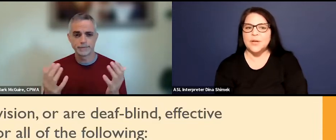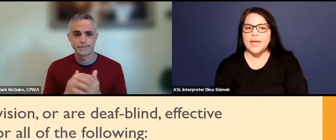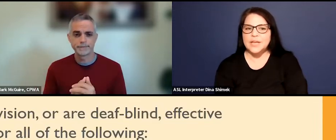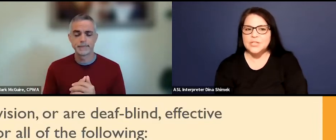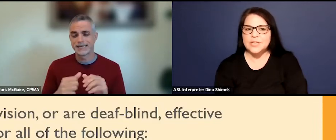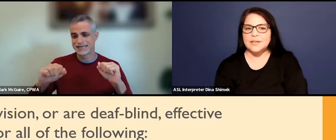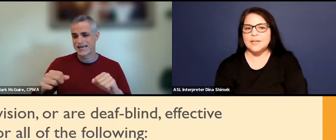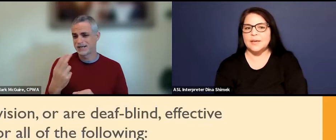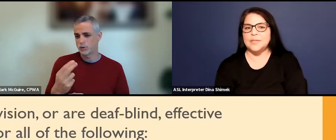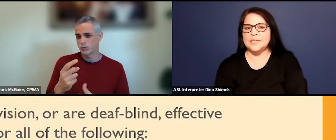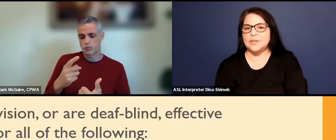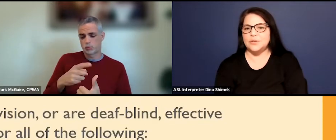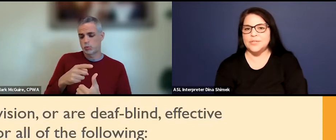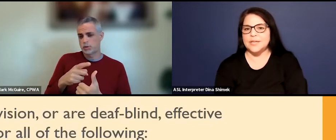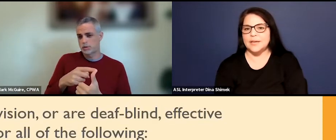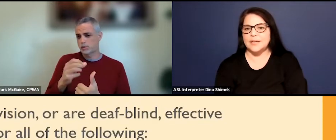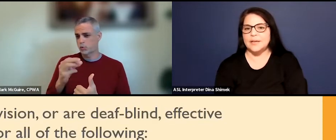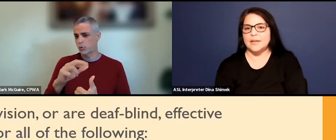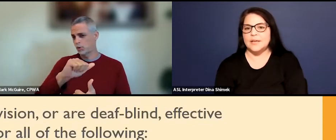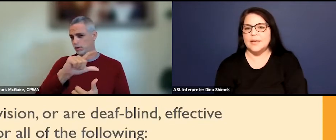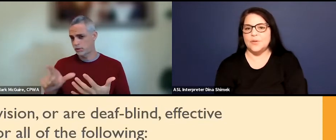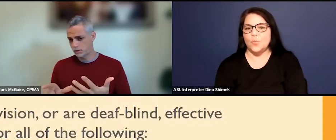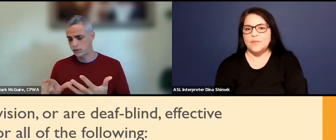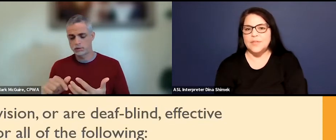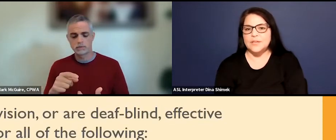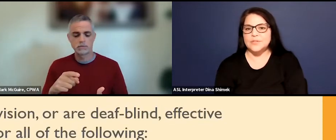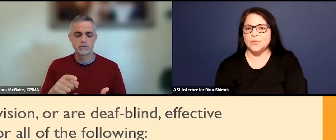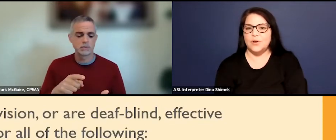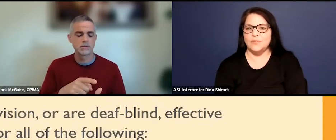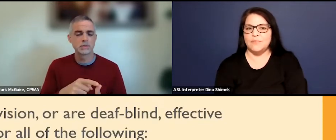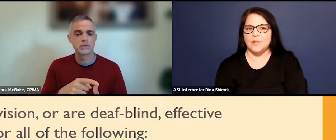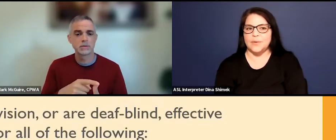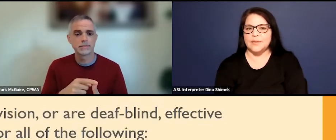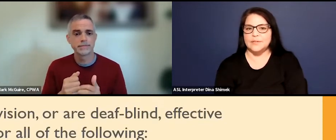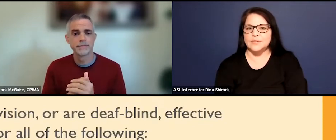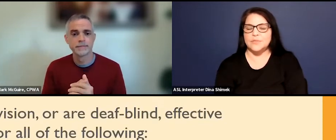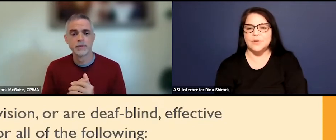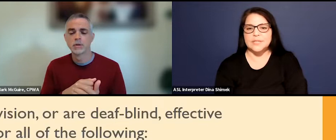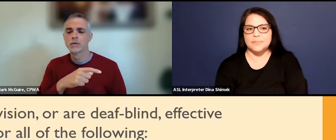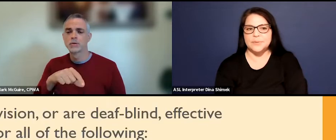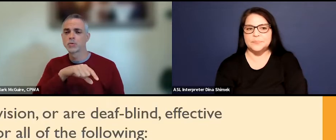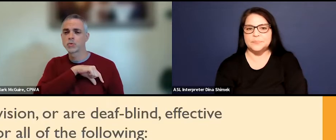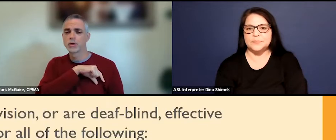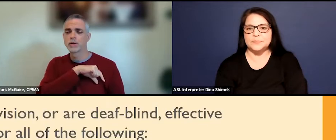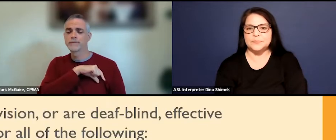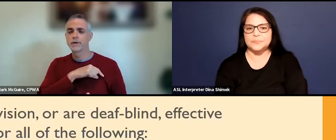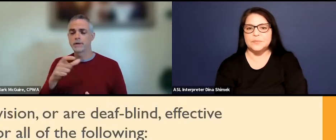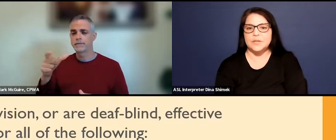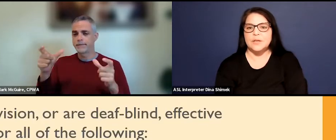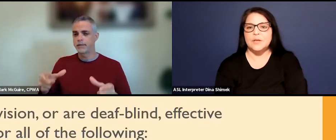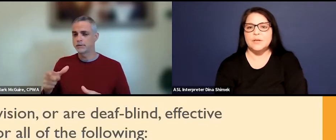Effective communication can be done using either one of these or all of the following. So for example,